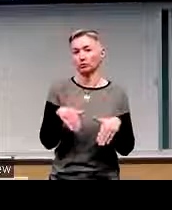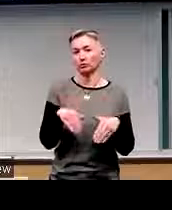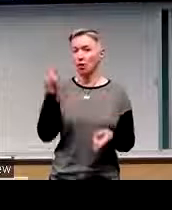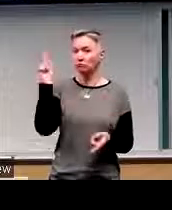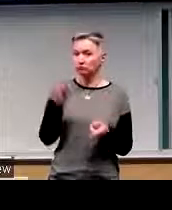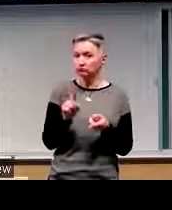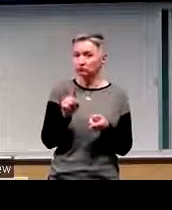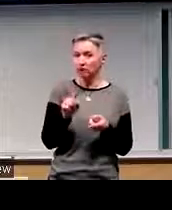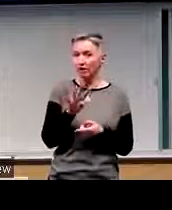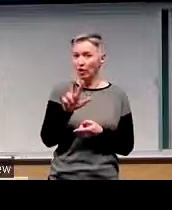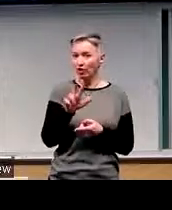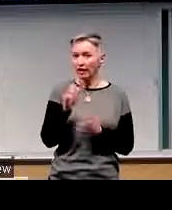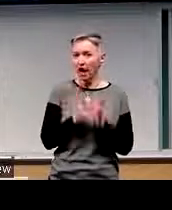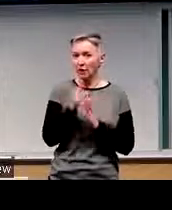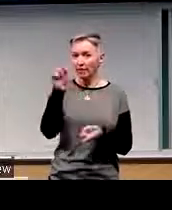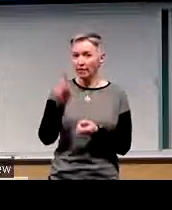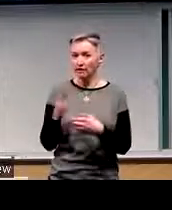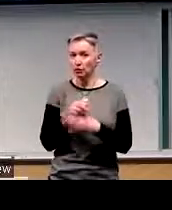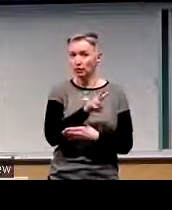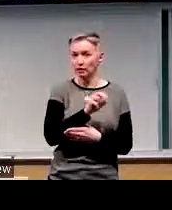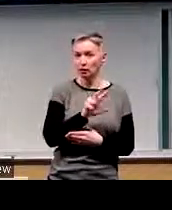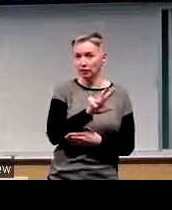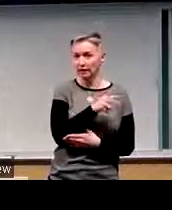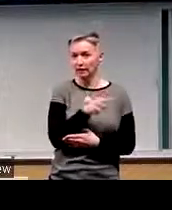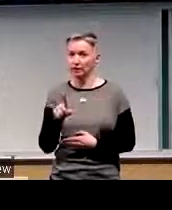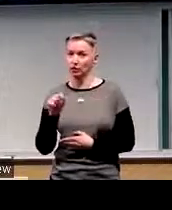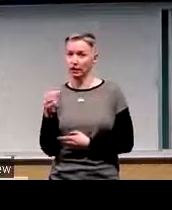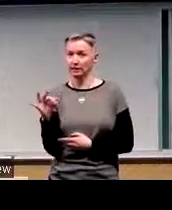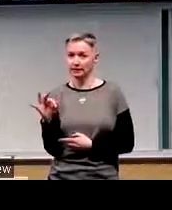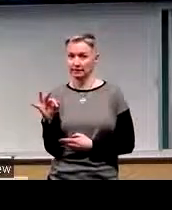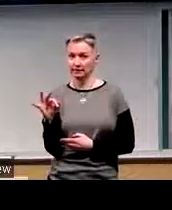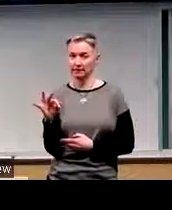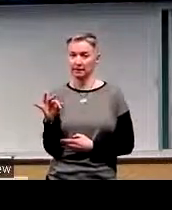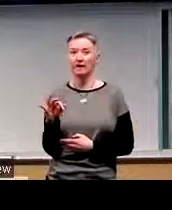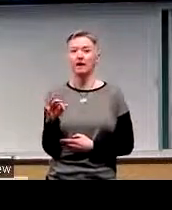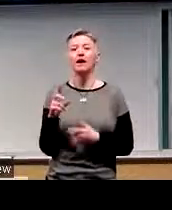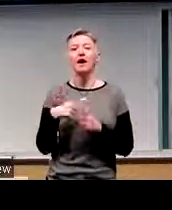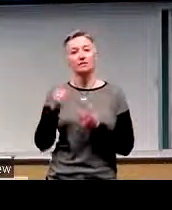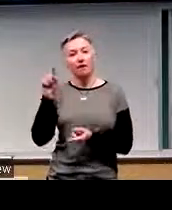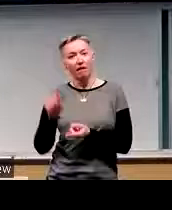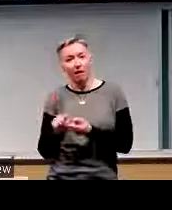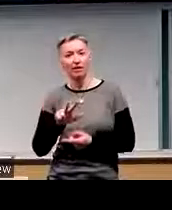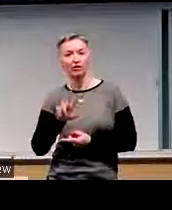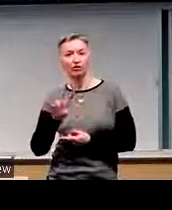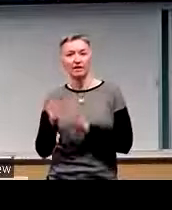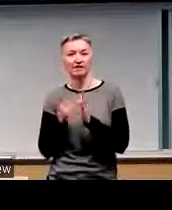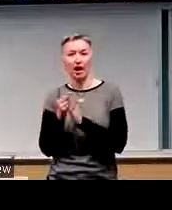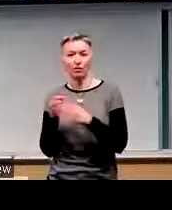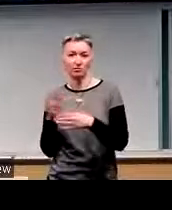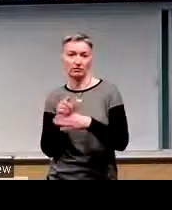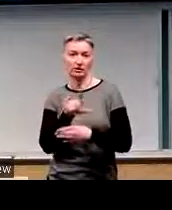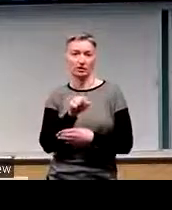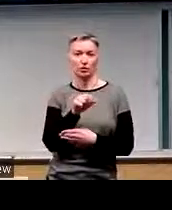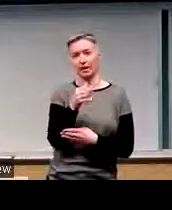43 hours between 2003 and 2019, and declined by 37 hours between 2019